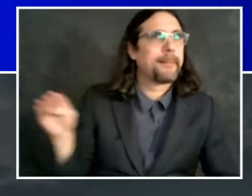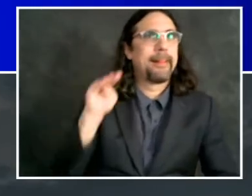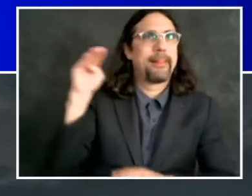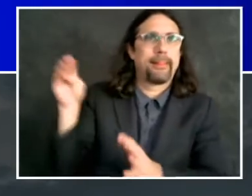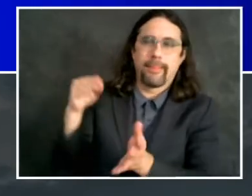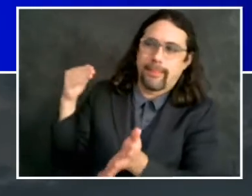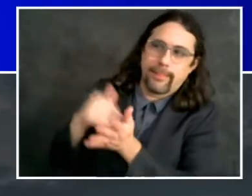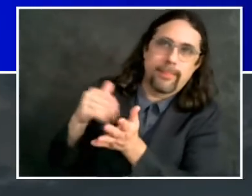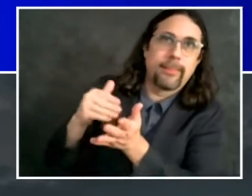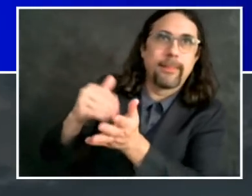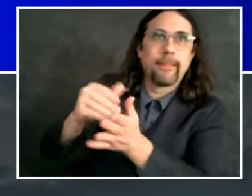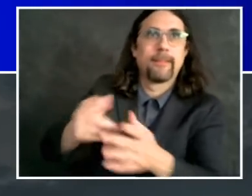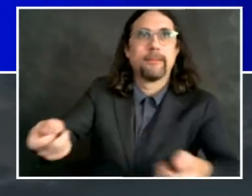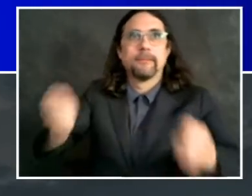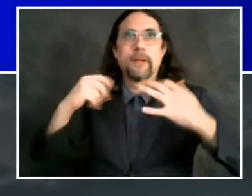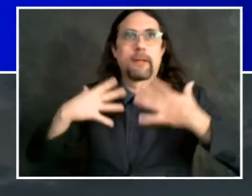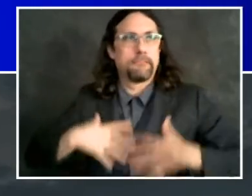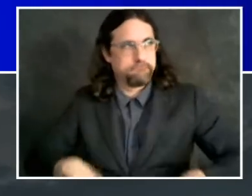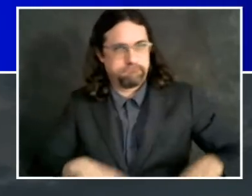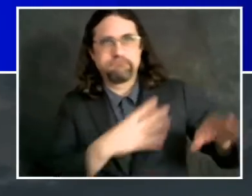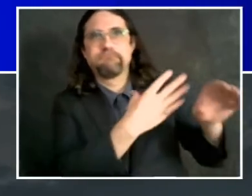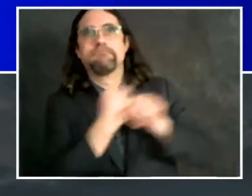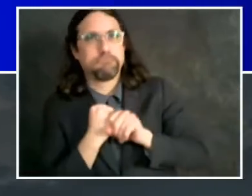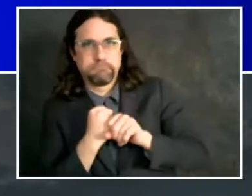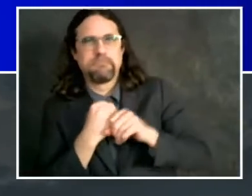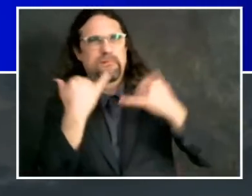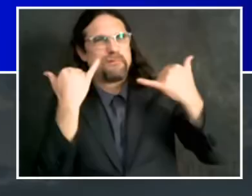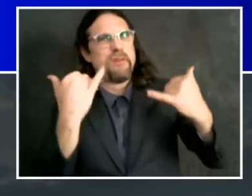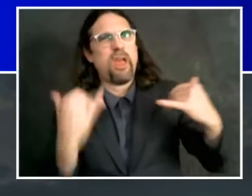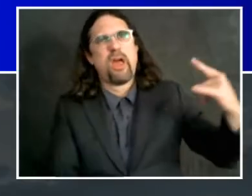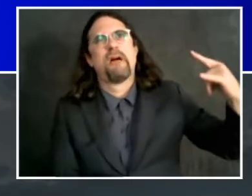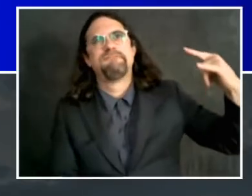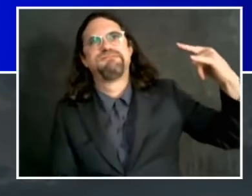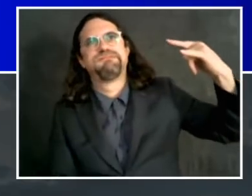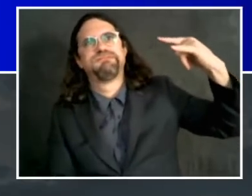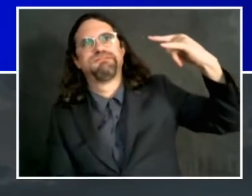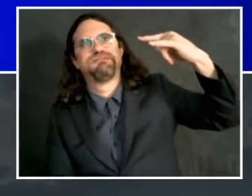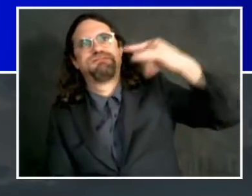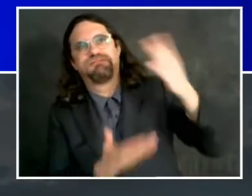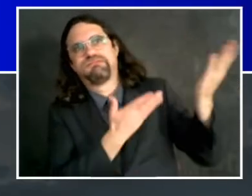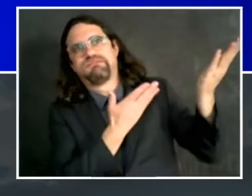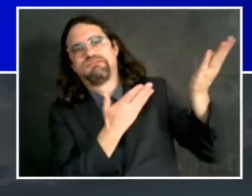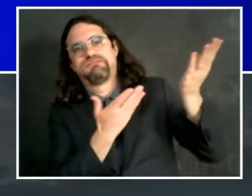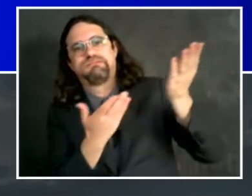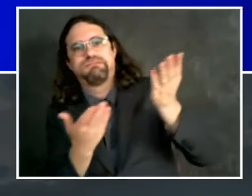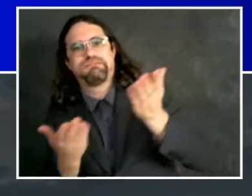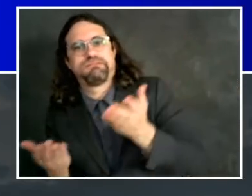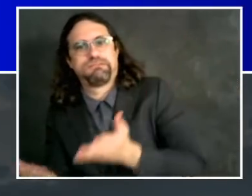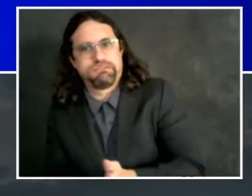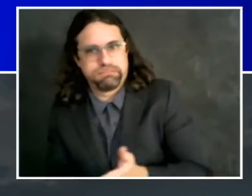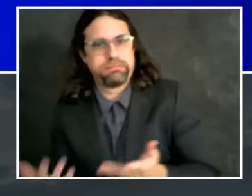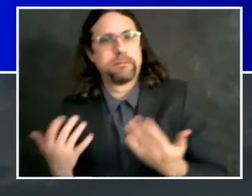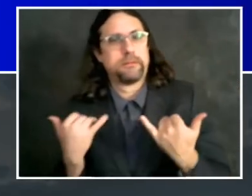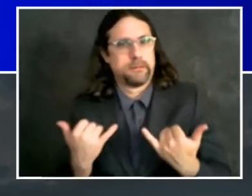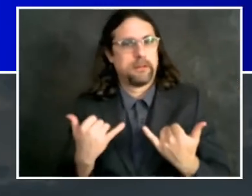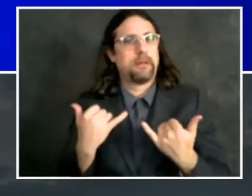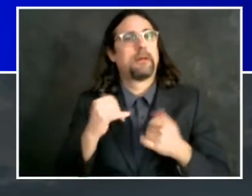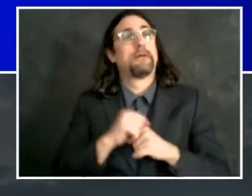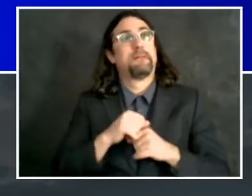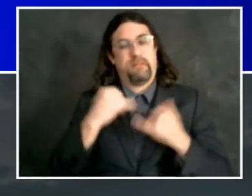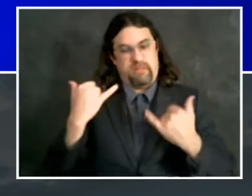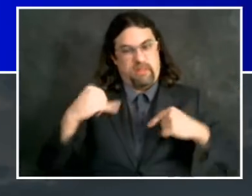Another 900,000 will be on their way next week, and 3 million more are being produced as we